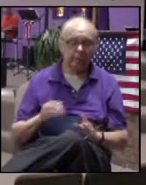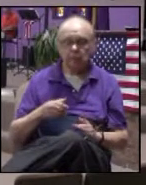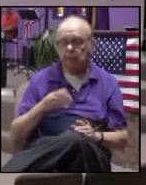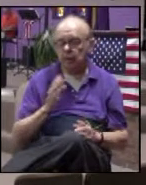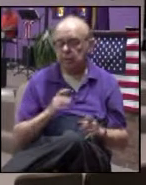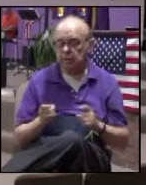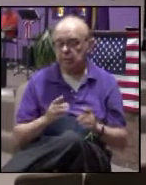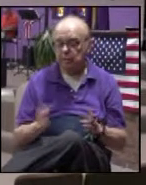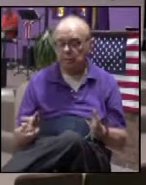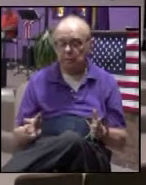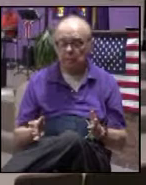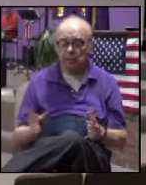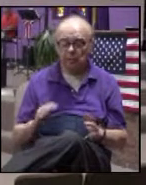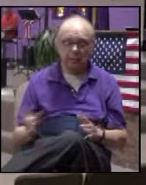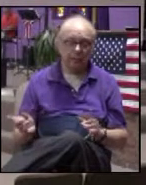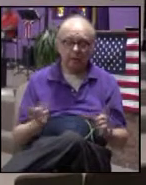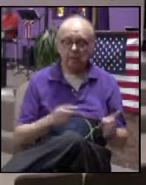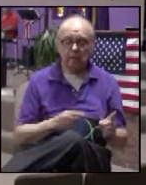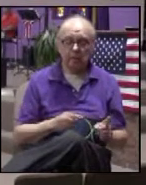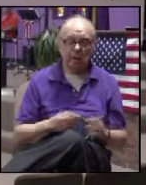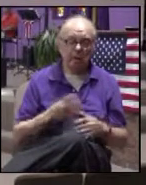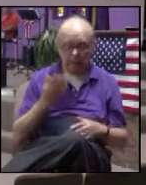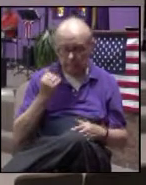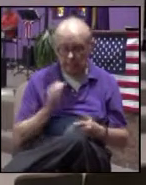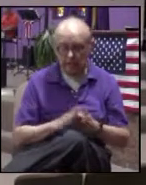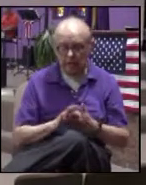you and they say, I believe God is leading me here?